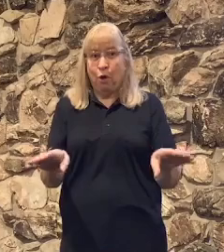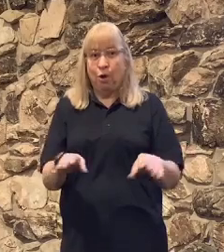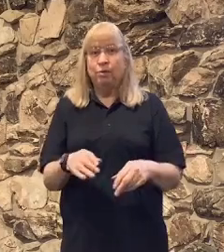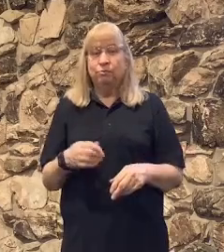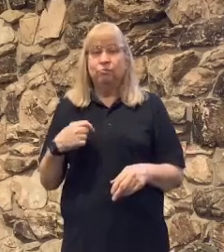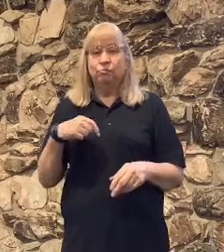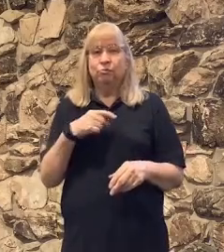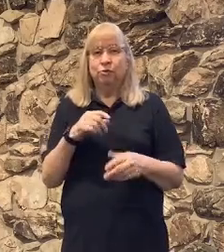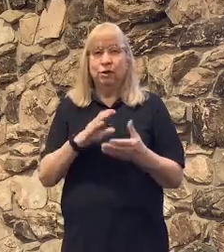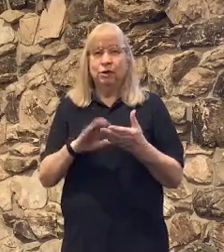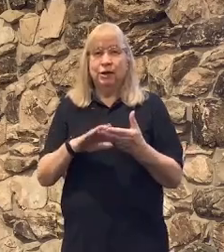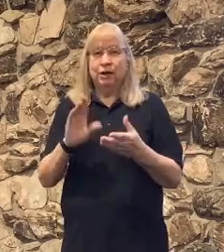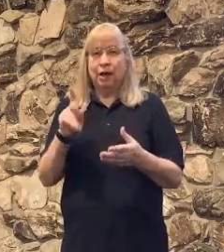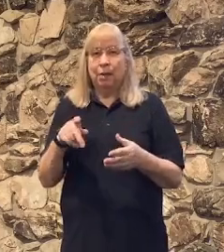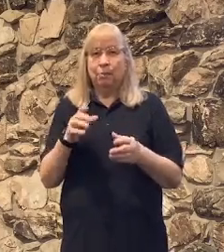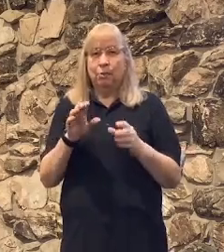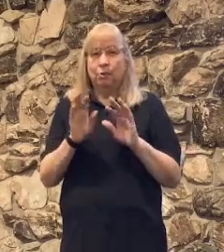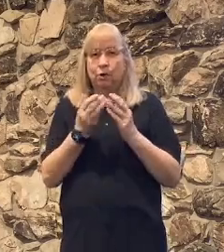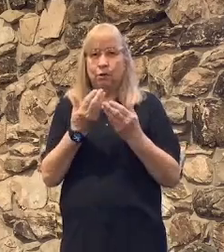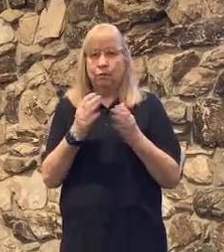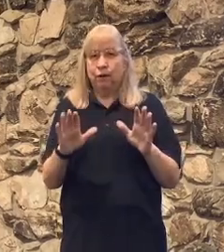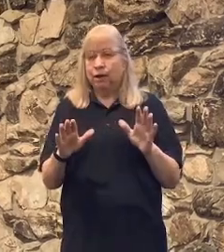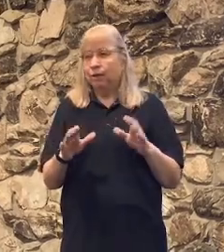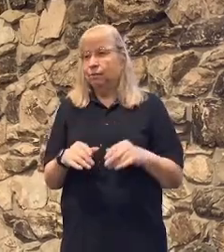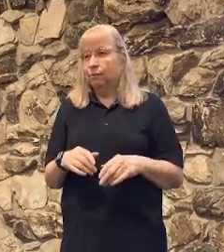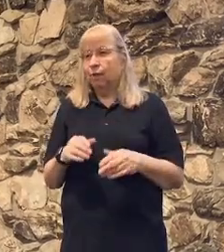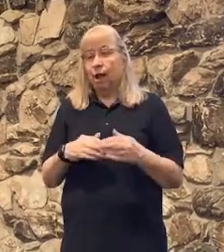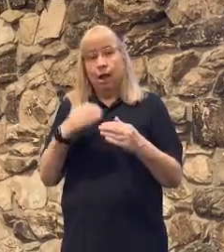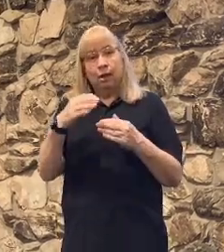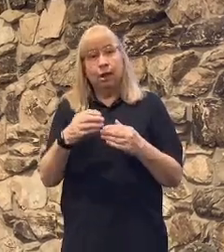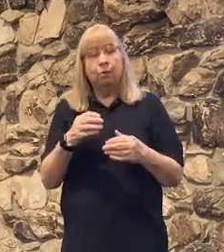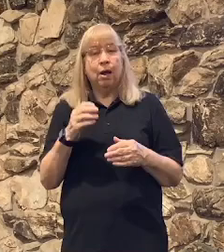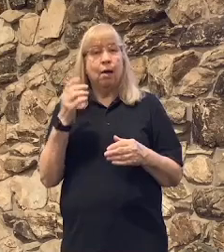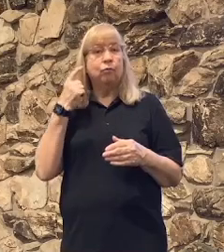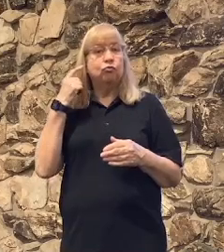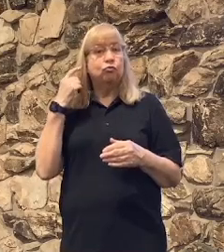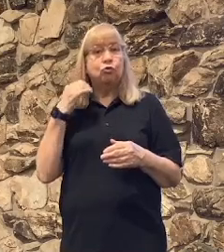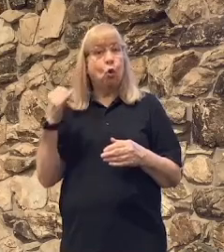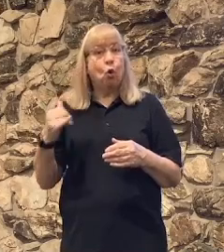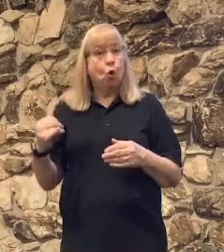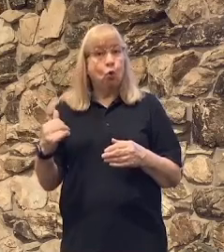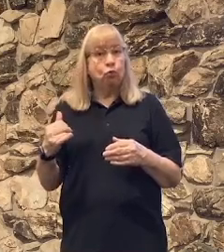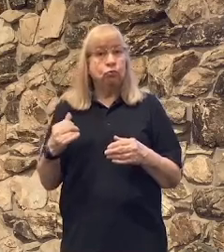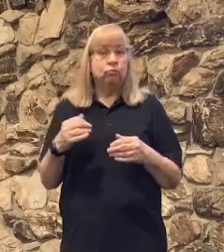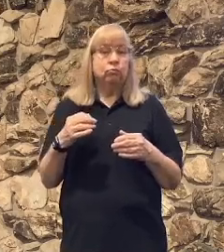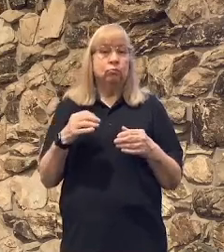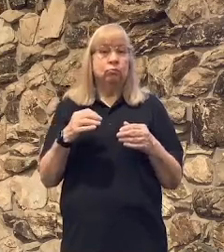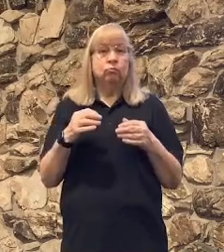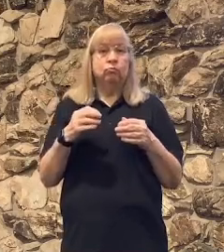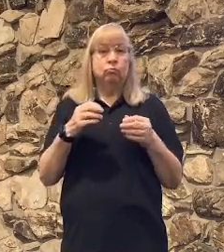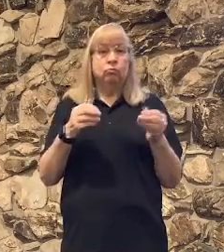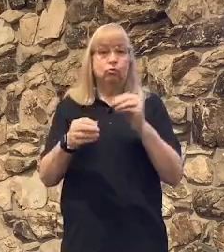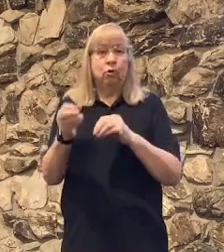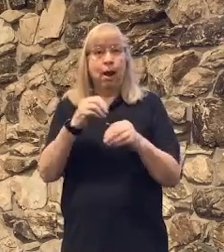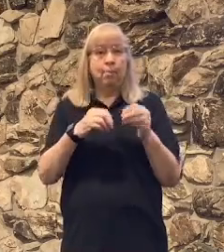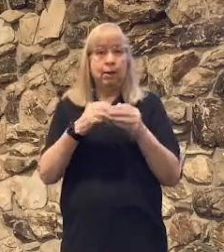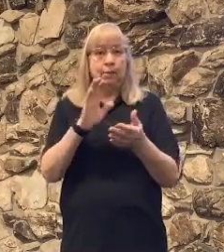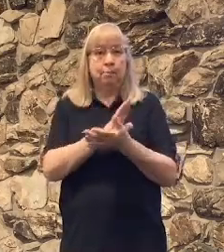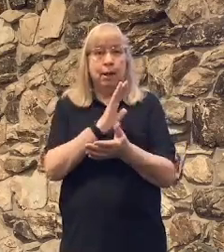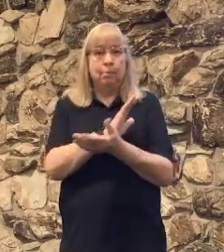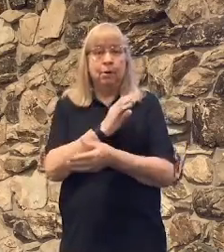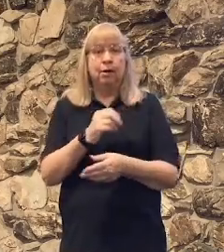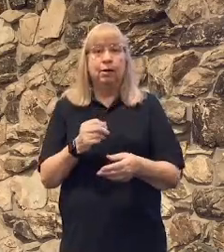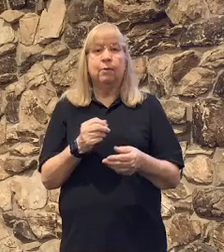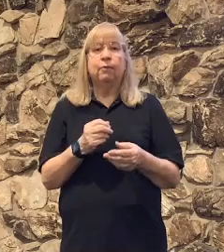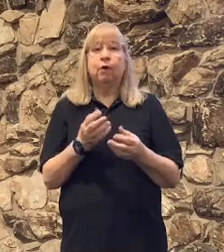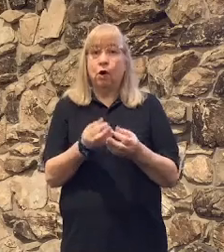Now, this next, we have gold wrapping paper. And this is a reminder that our Bible is very valuable and it's filled